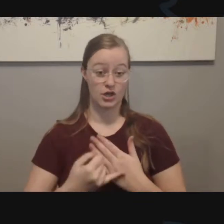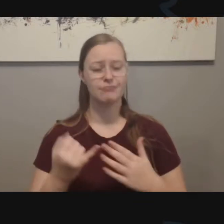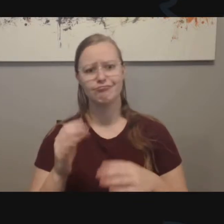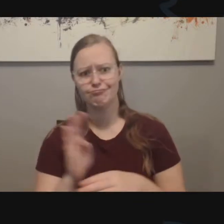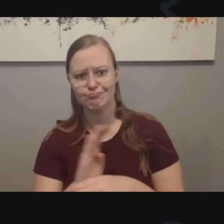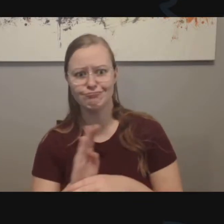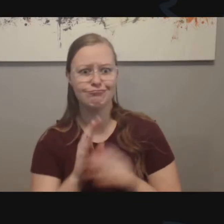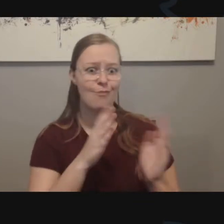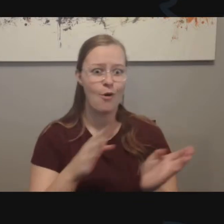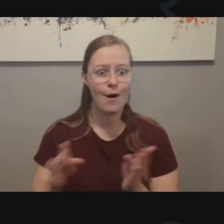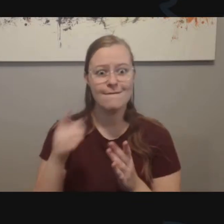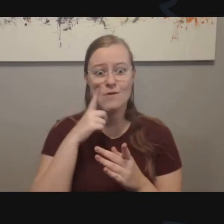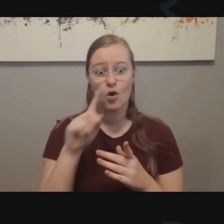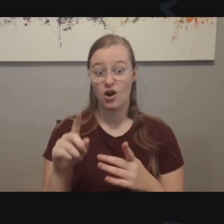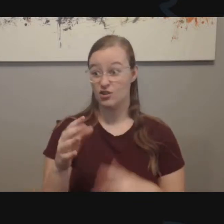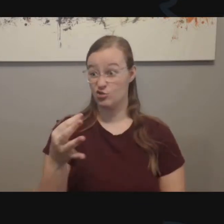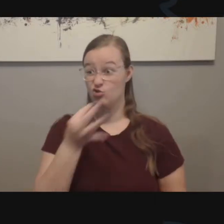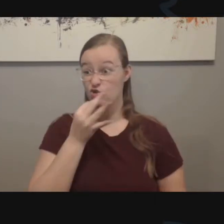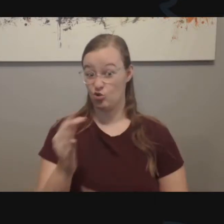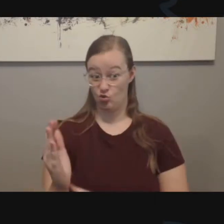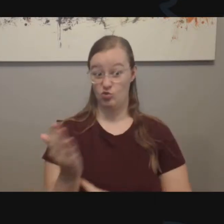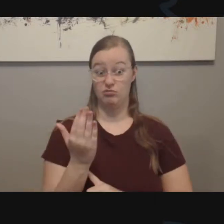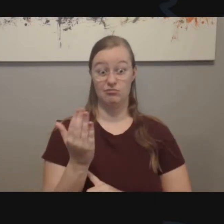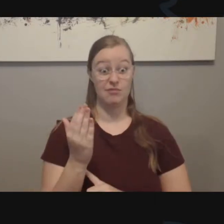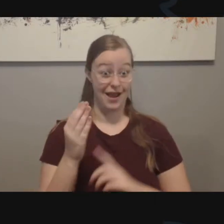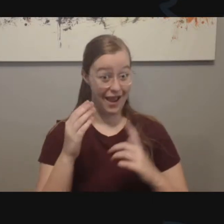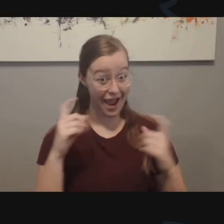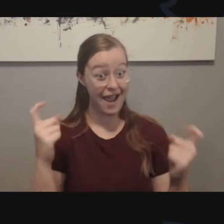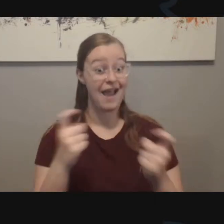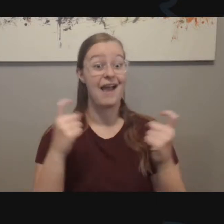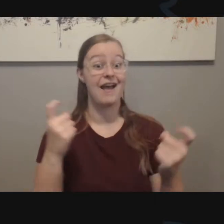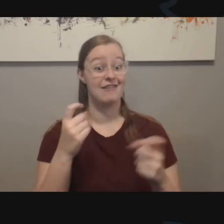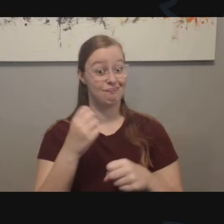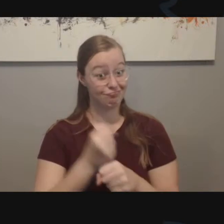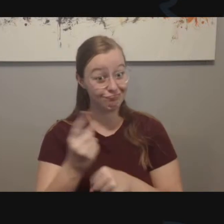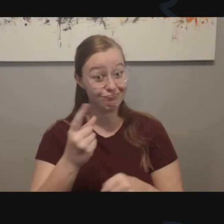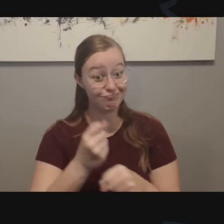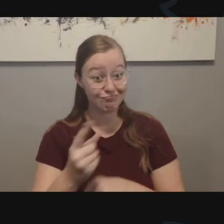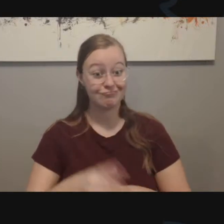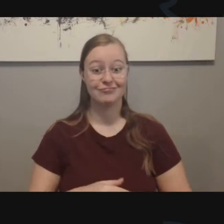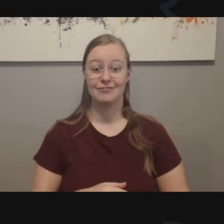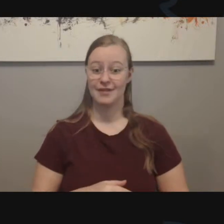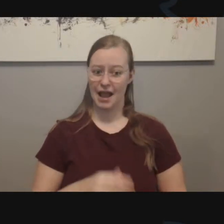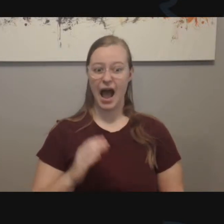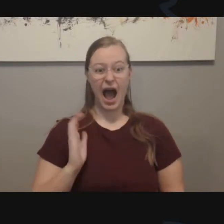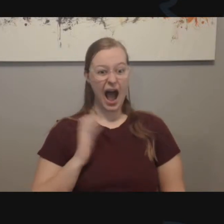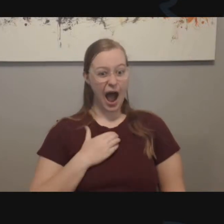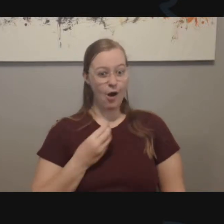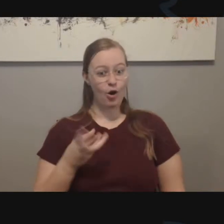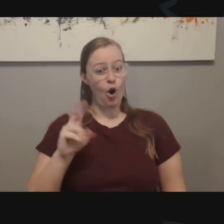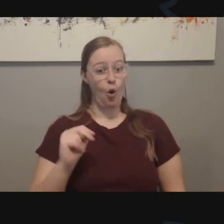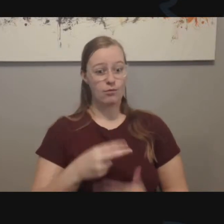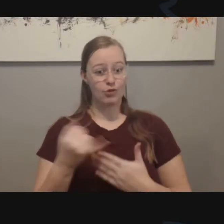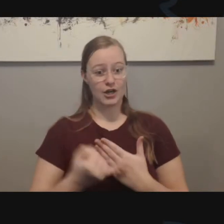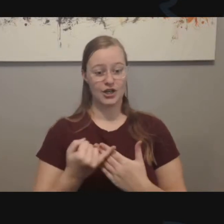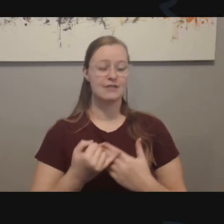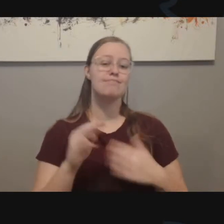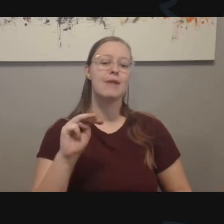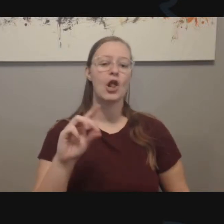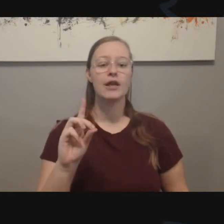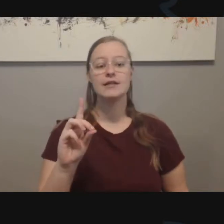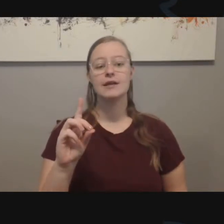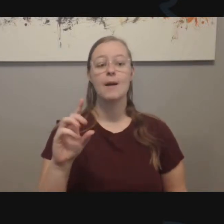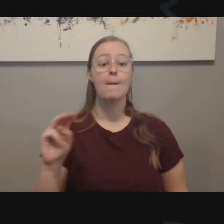our state's upcoming anniversaries. We have some very good news about our own project, the Maryland Mosaic.